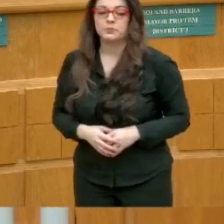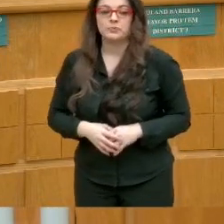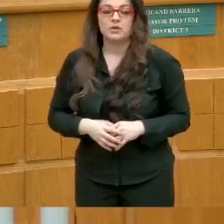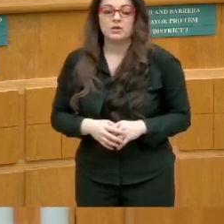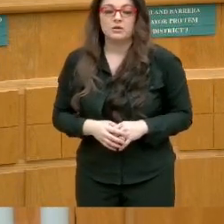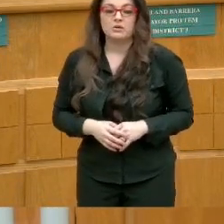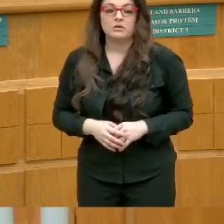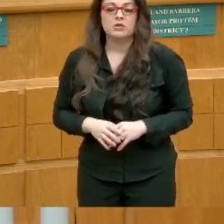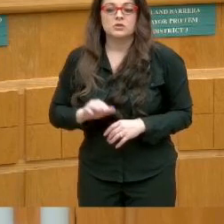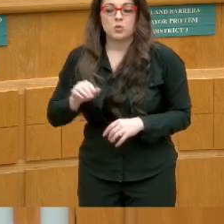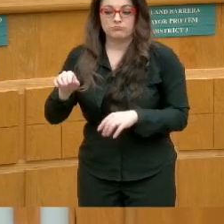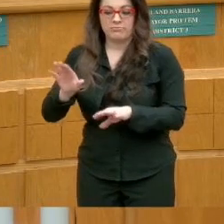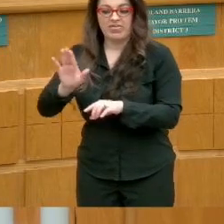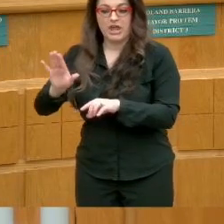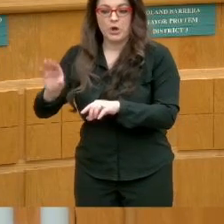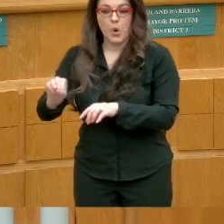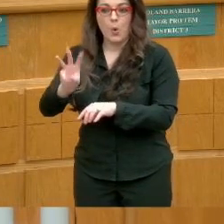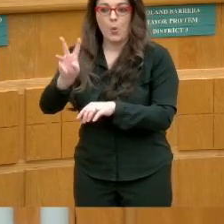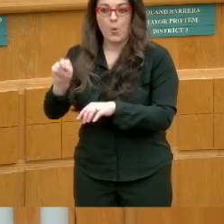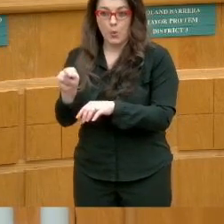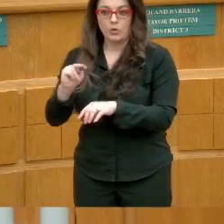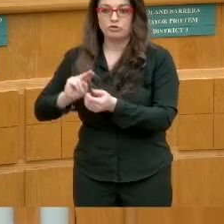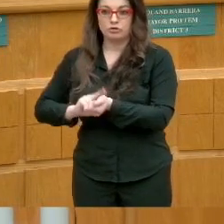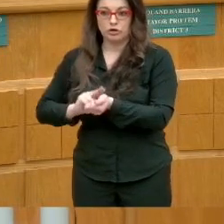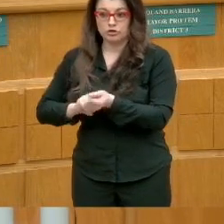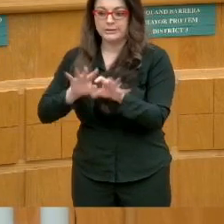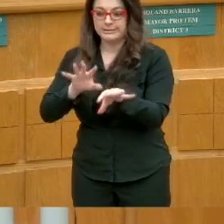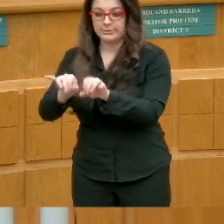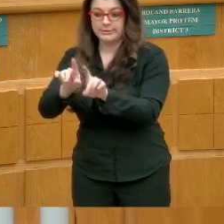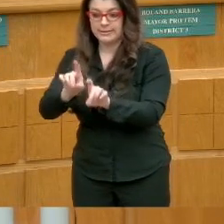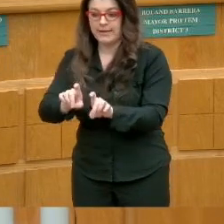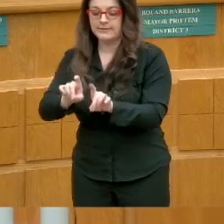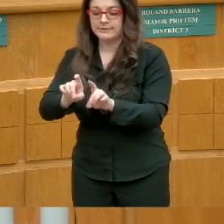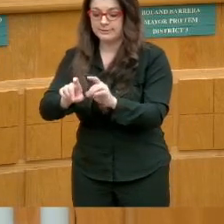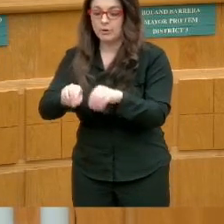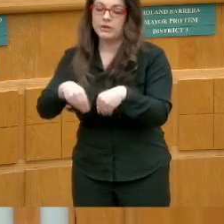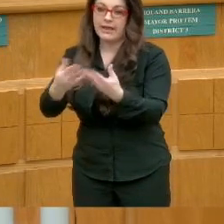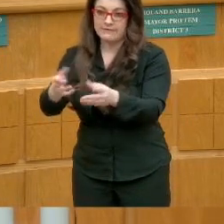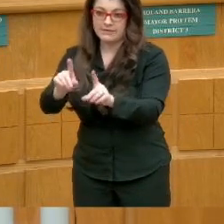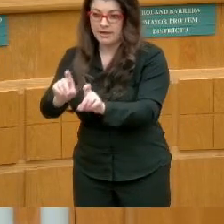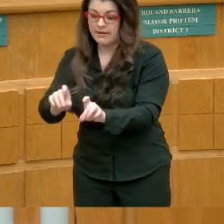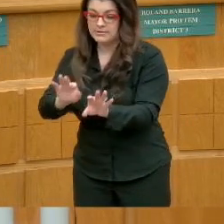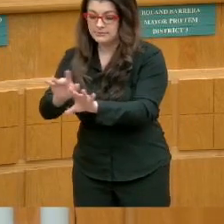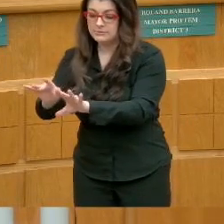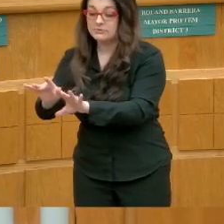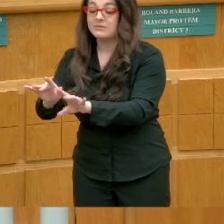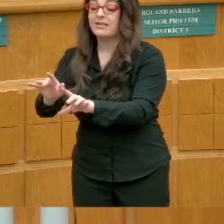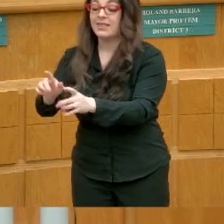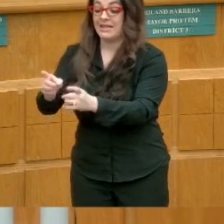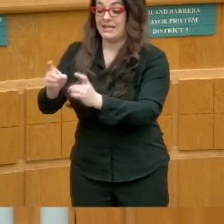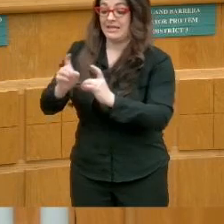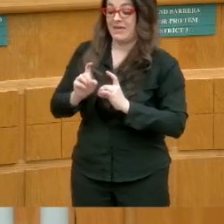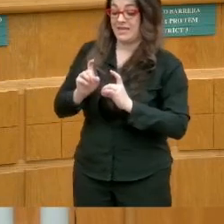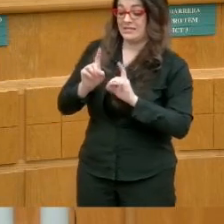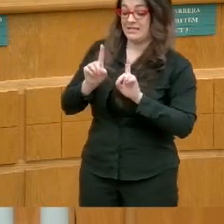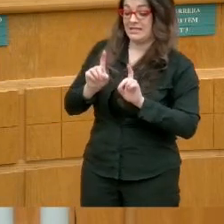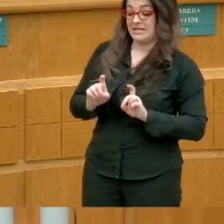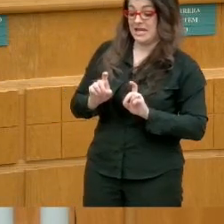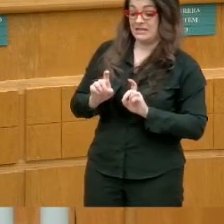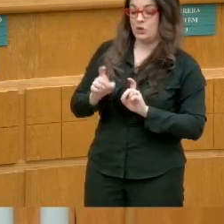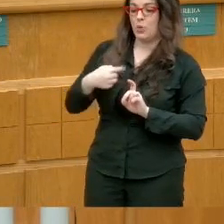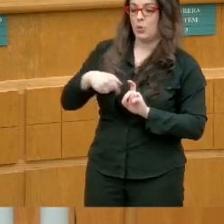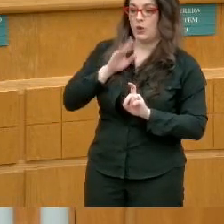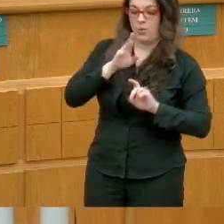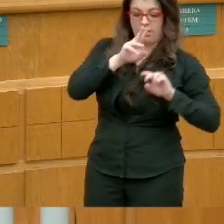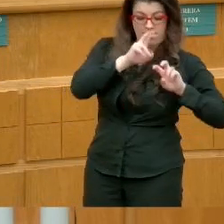they had their own staff come in and test the residents, and then we will get those test specimens because it's our VTM, and we'll analyze the